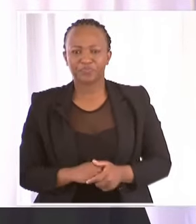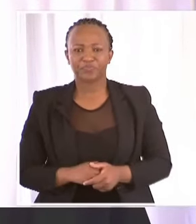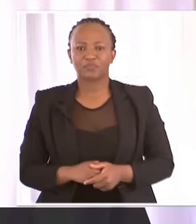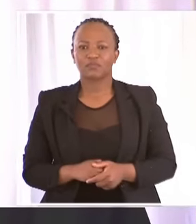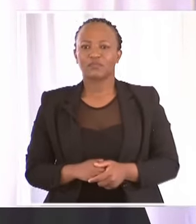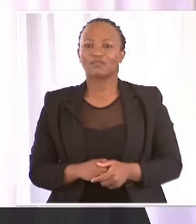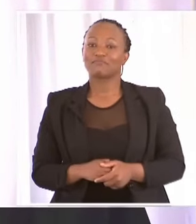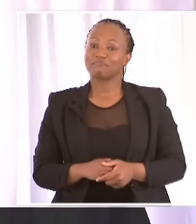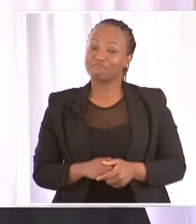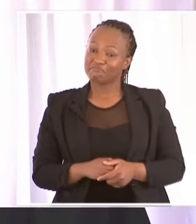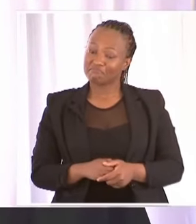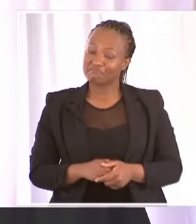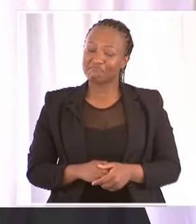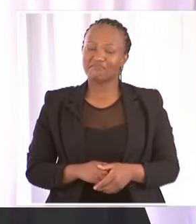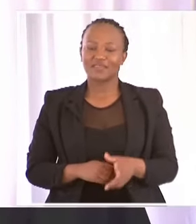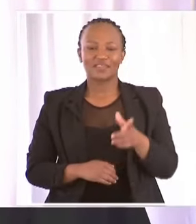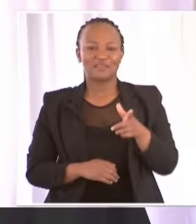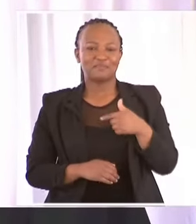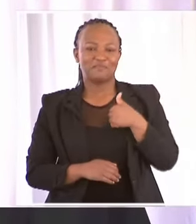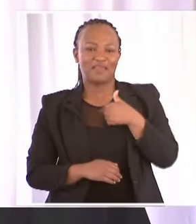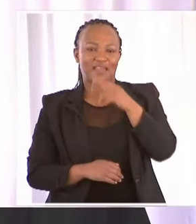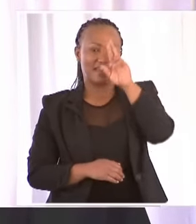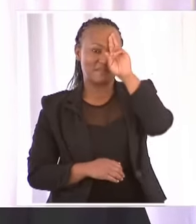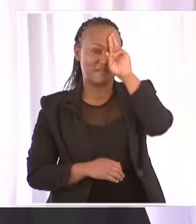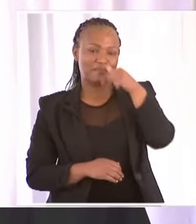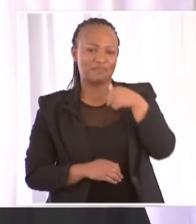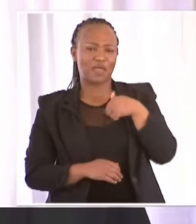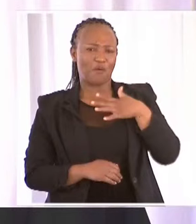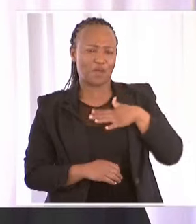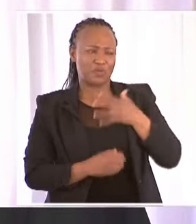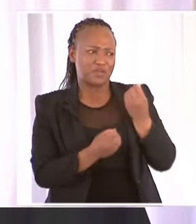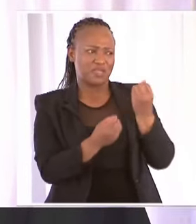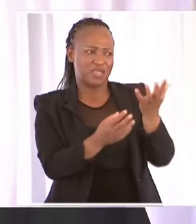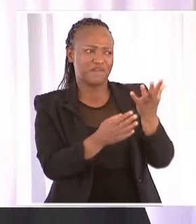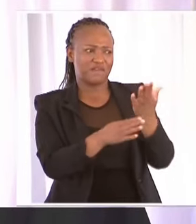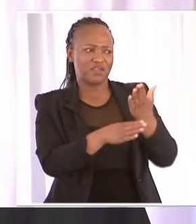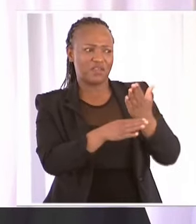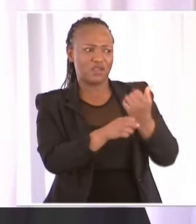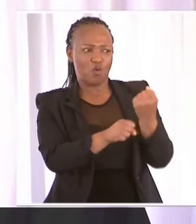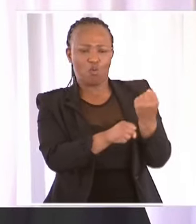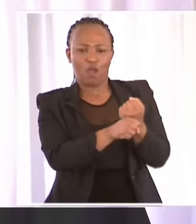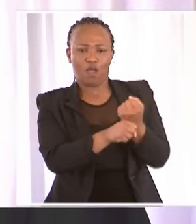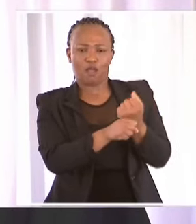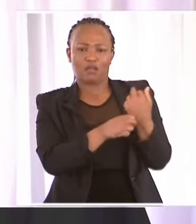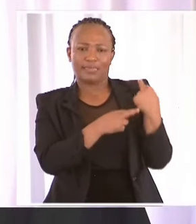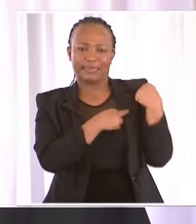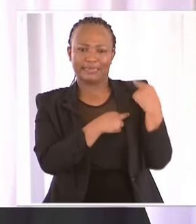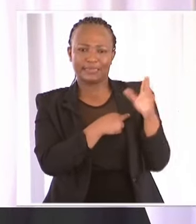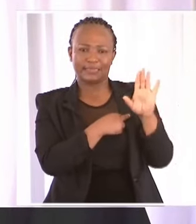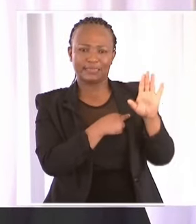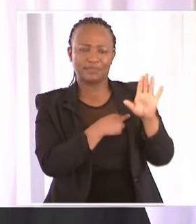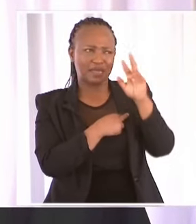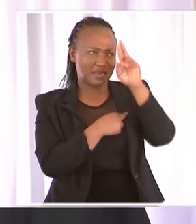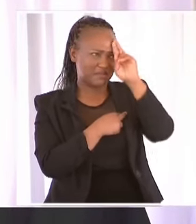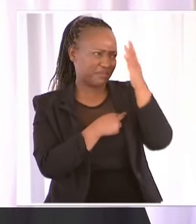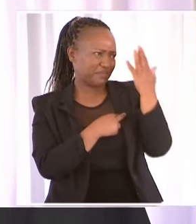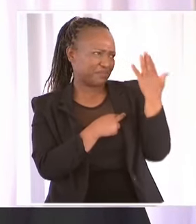It reminded me, and I want to give him a task, it reminded me when African leaders went to